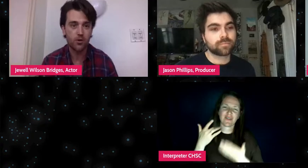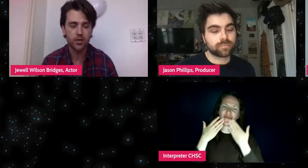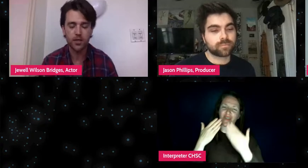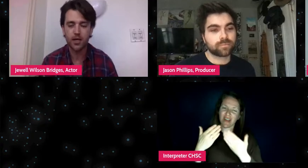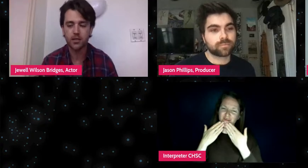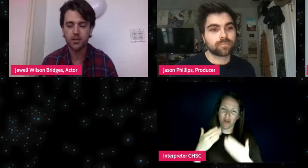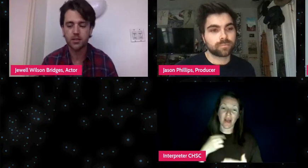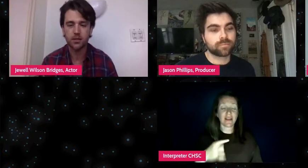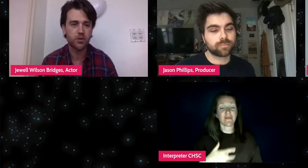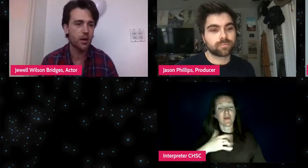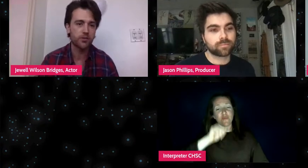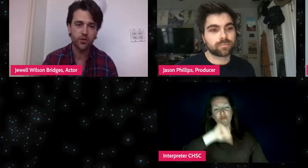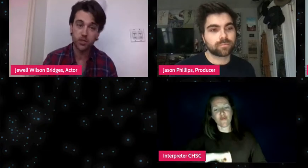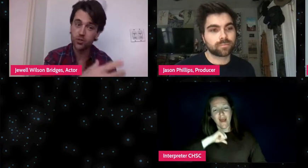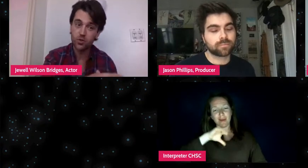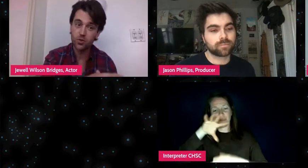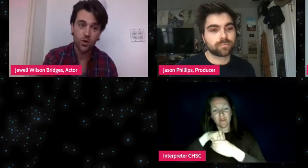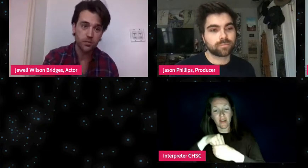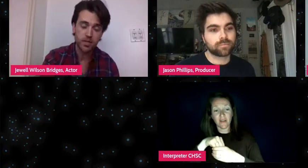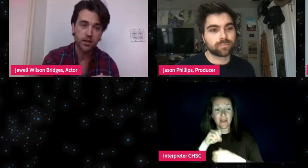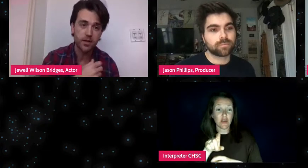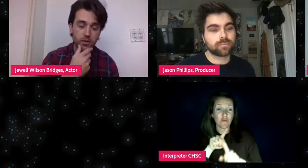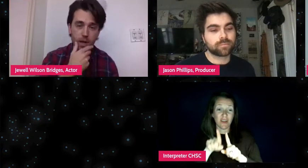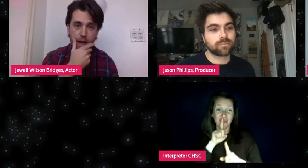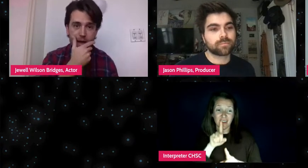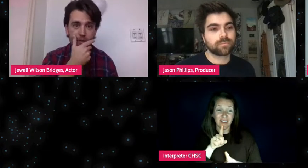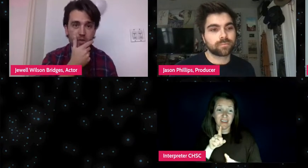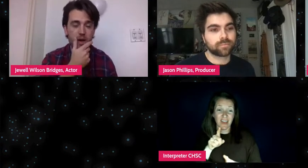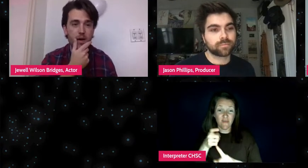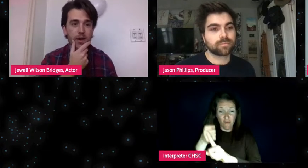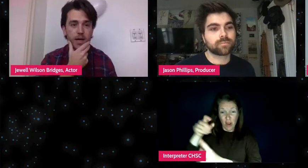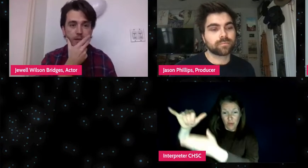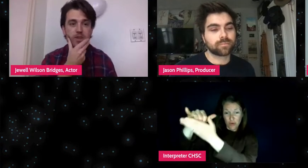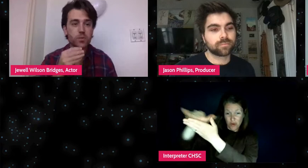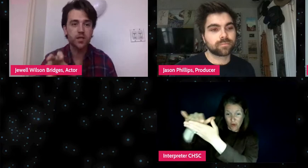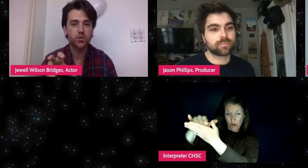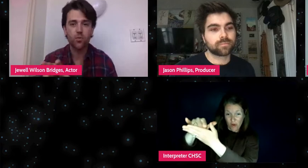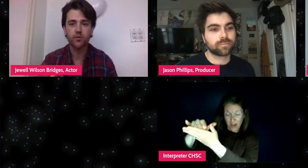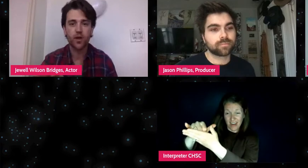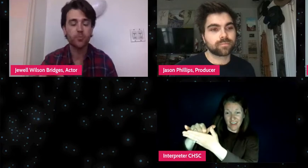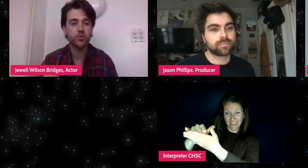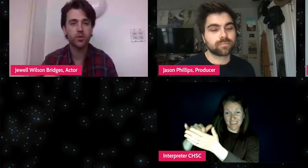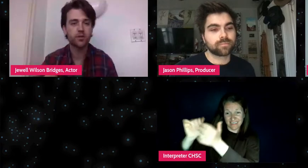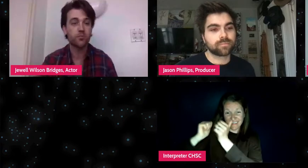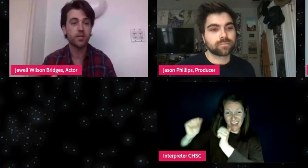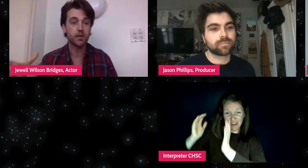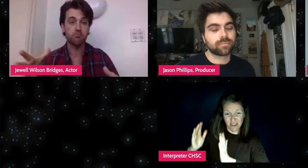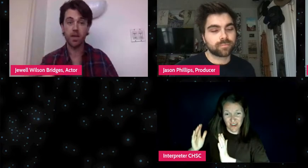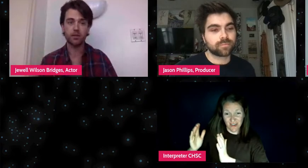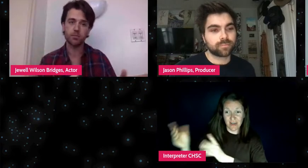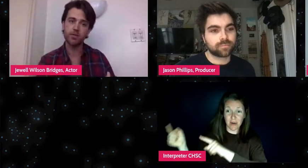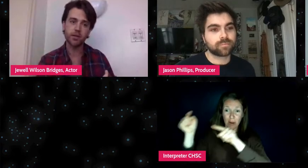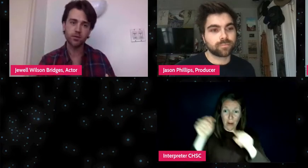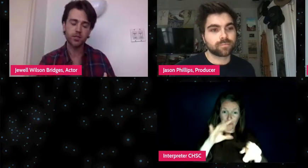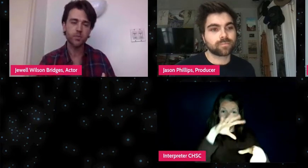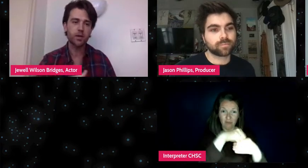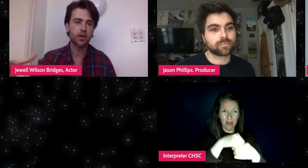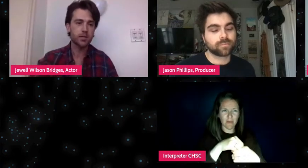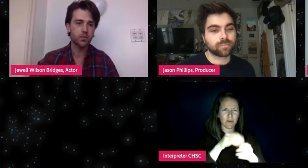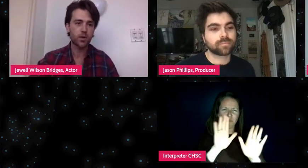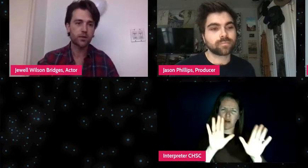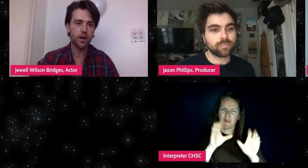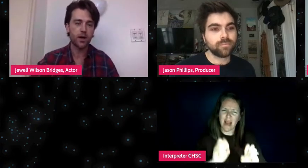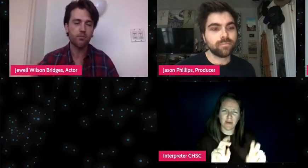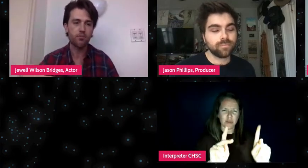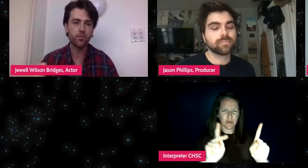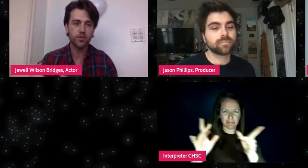incredibly proud. And coming from like New York and being a theater guy out there, this was such a wonderful opportunity for me to meld my theater